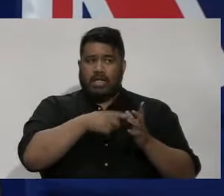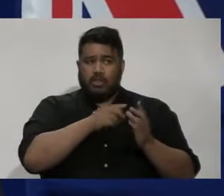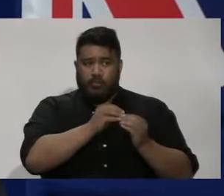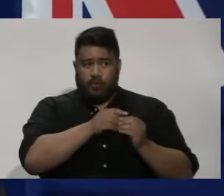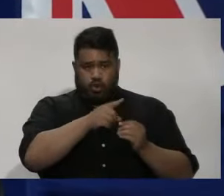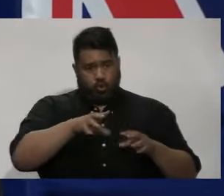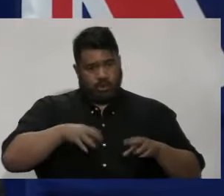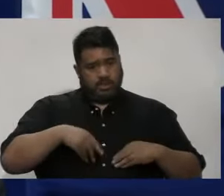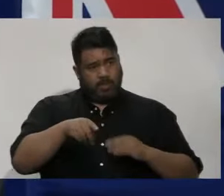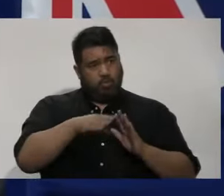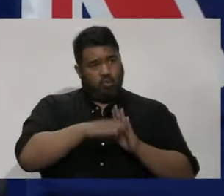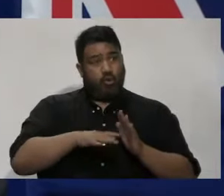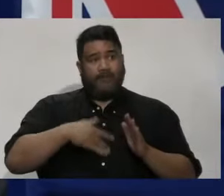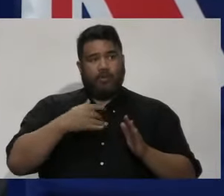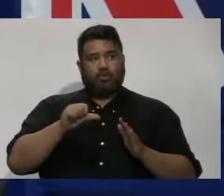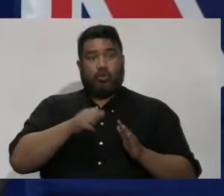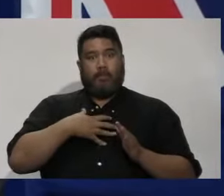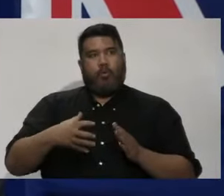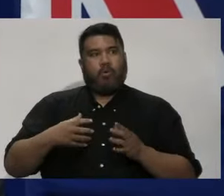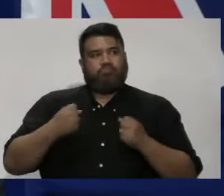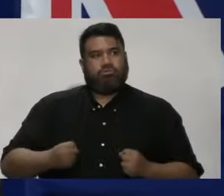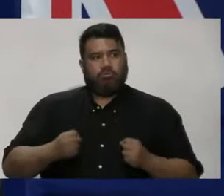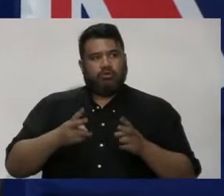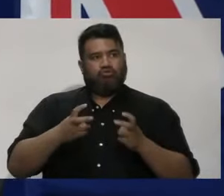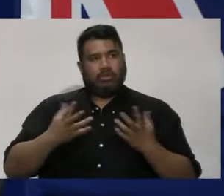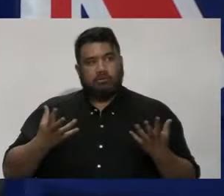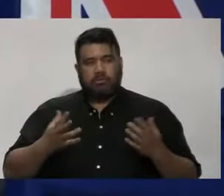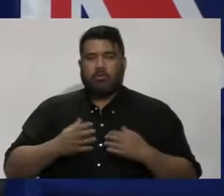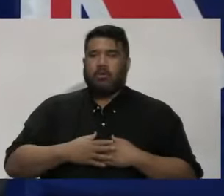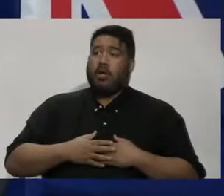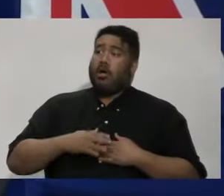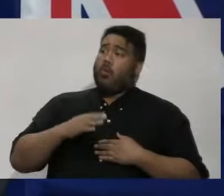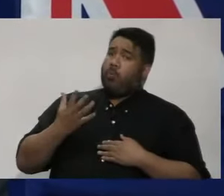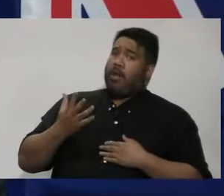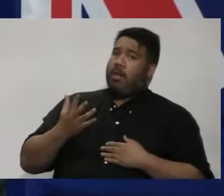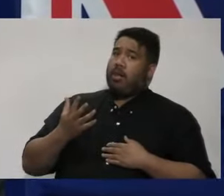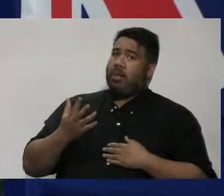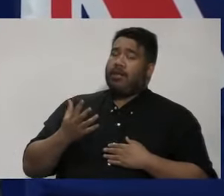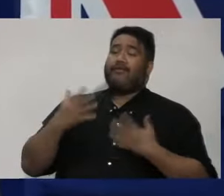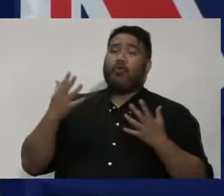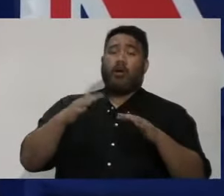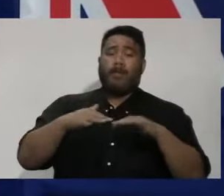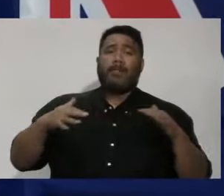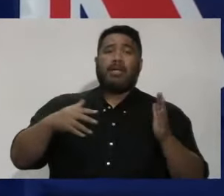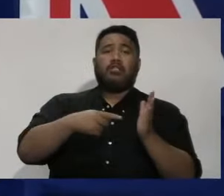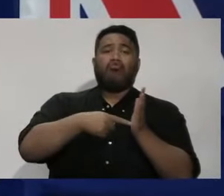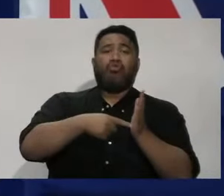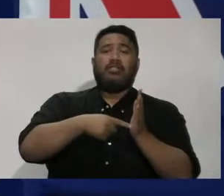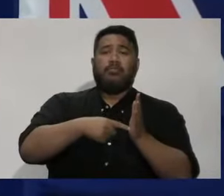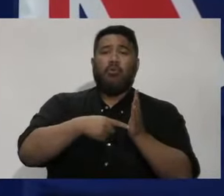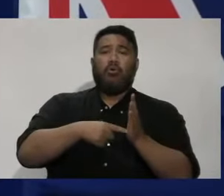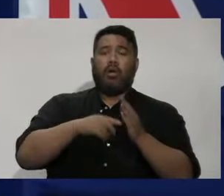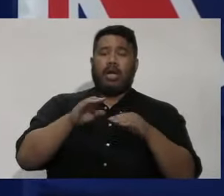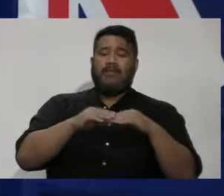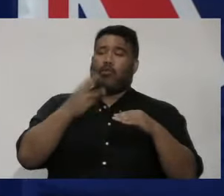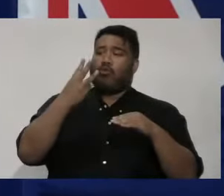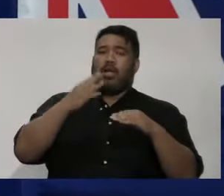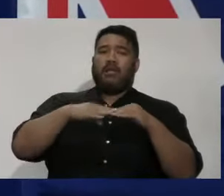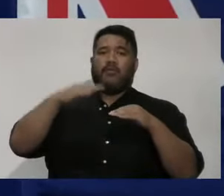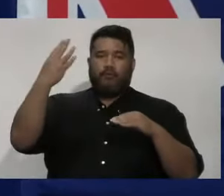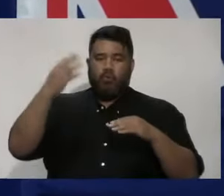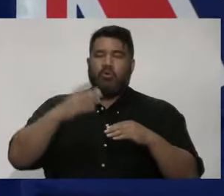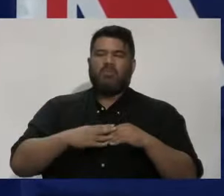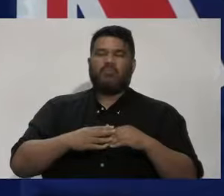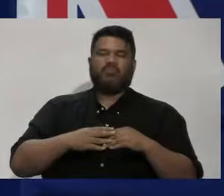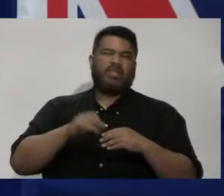on this was absolutely mandating face coverings on public transport from level 3 and above, and we felt level 2 was